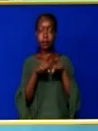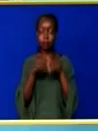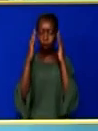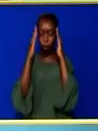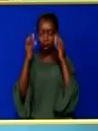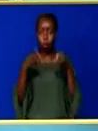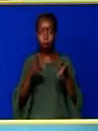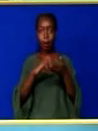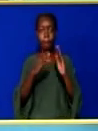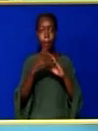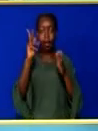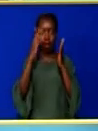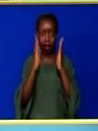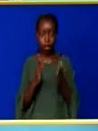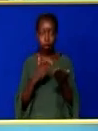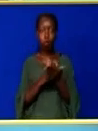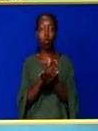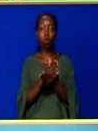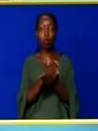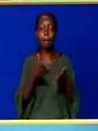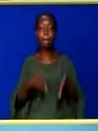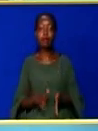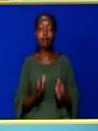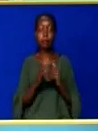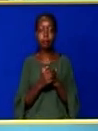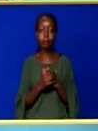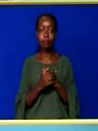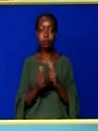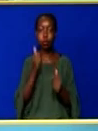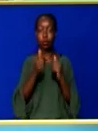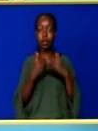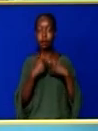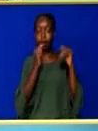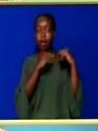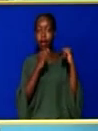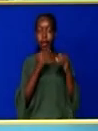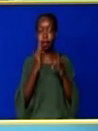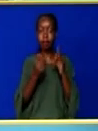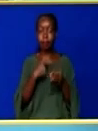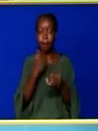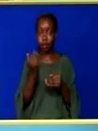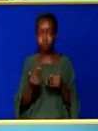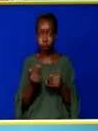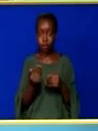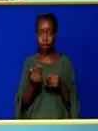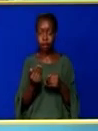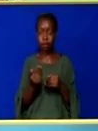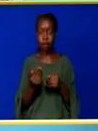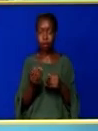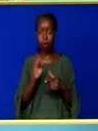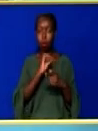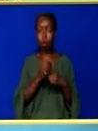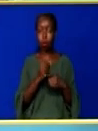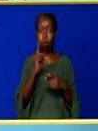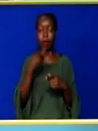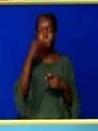now ways of becoming a Kenyan citizen by birth. Yes. Of which we've agreed. If I'm a child, either one of my parents is a